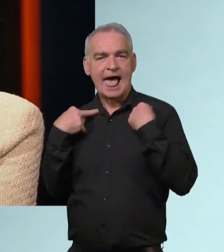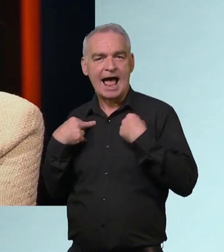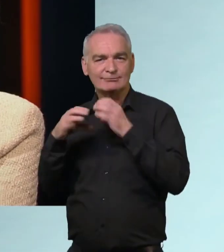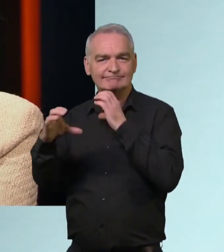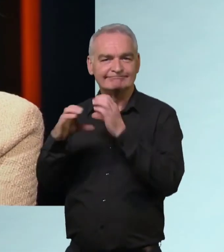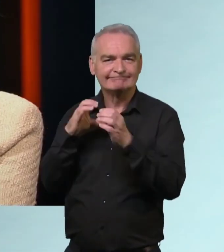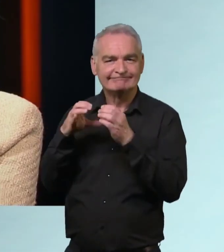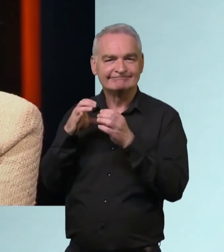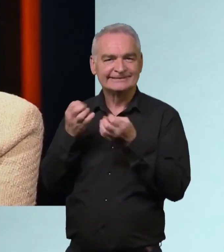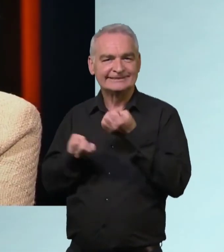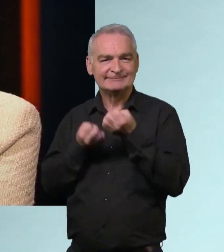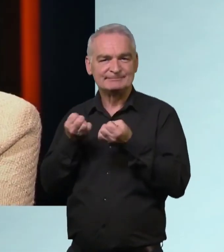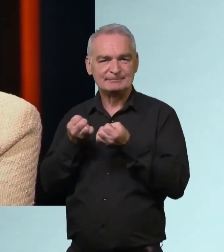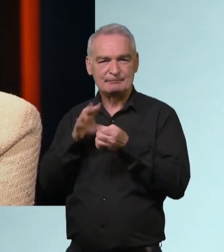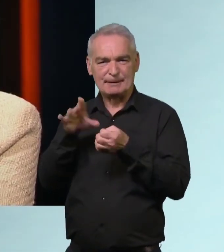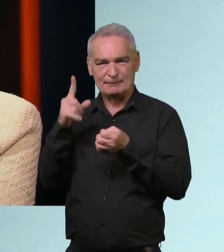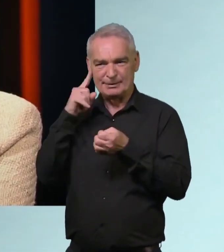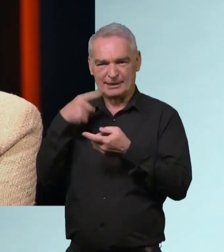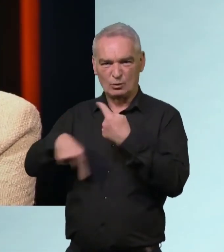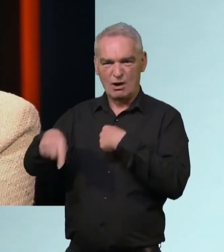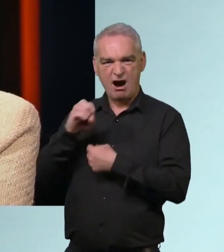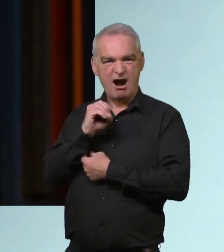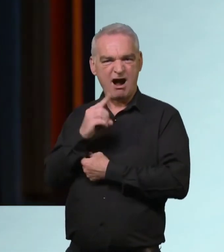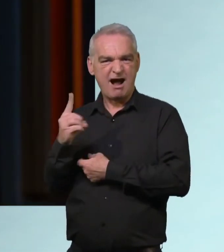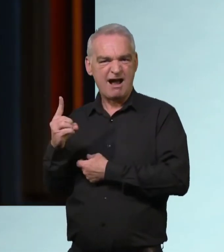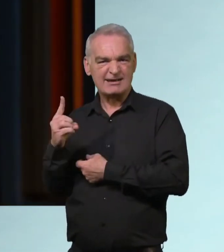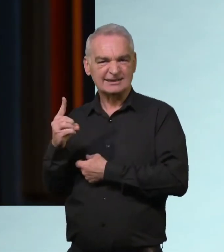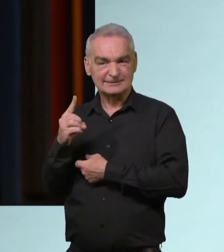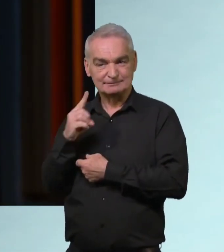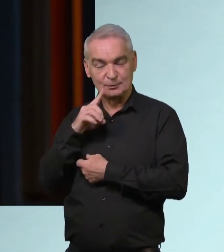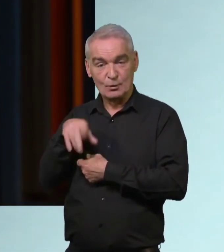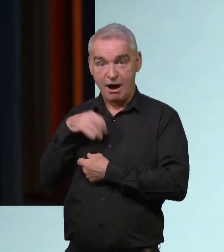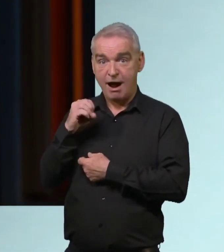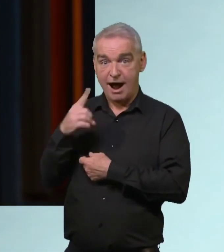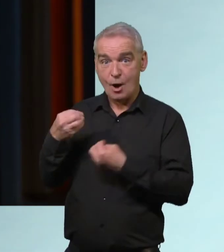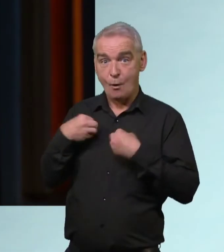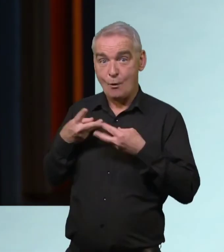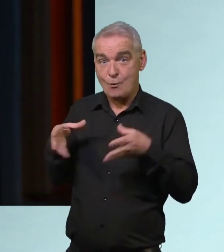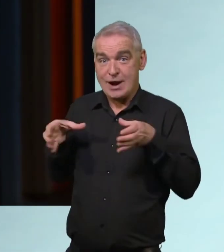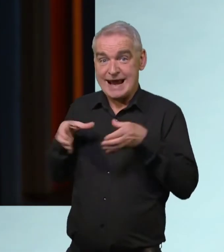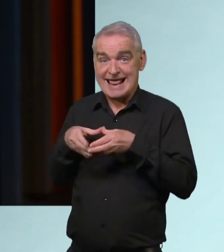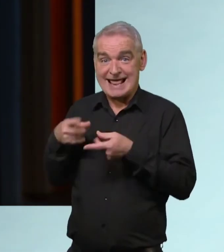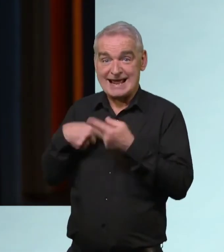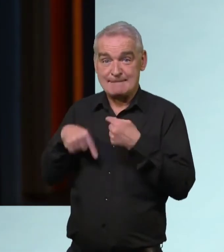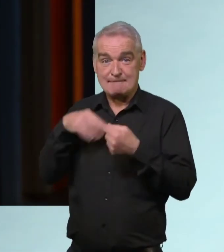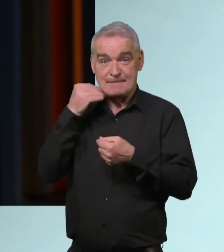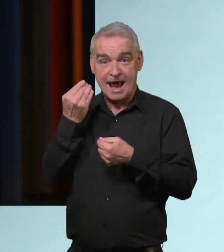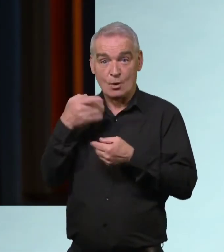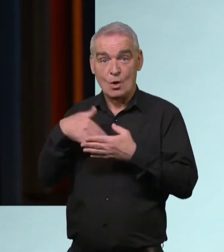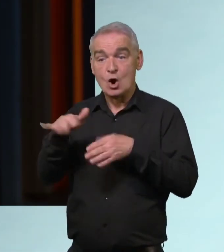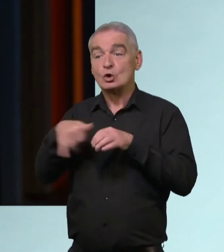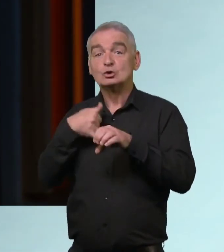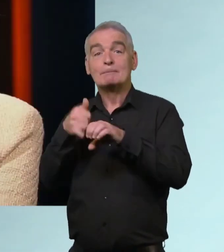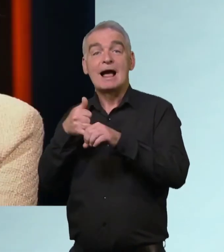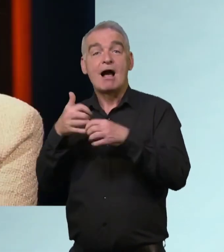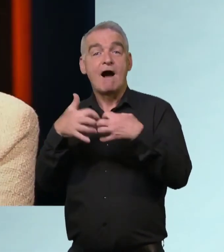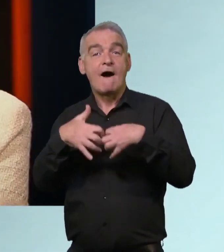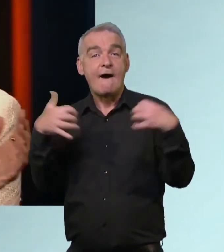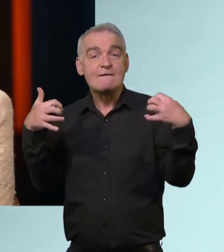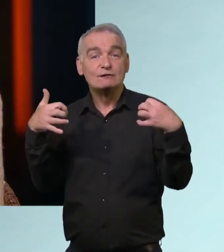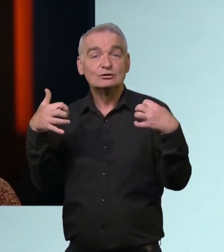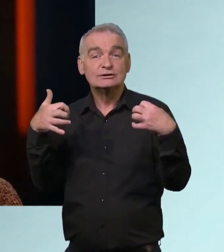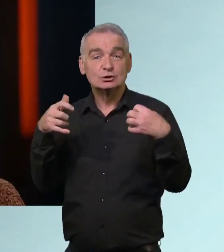We're all extremely odd in our own little ways. Because if you ever go to medical conferences, I mean,